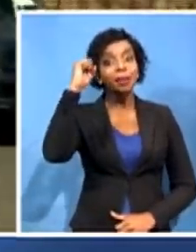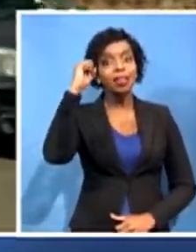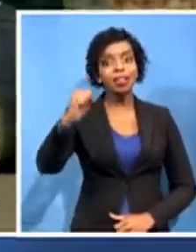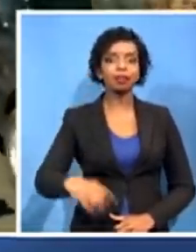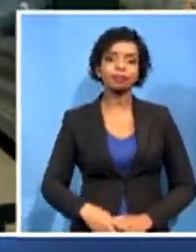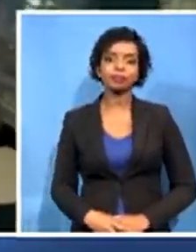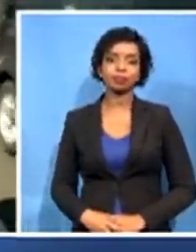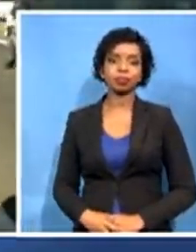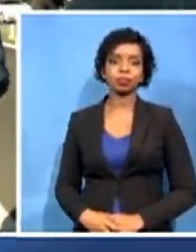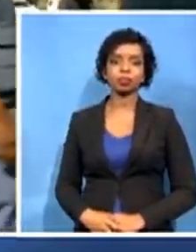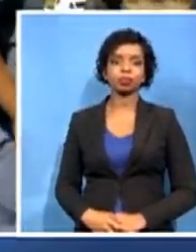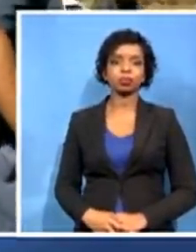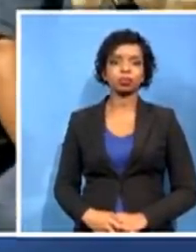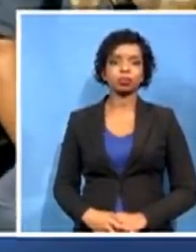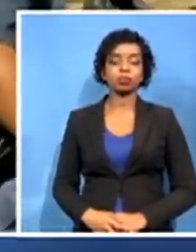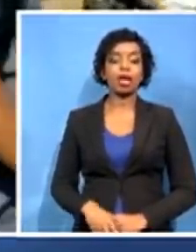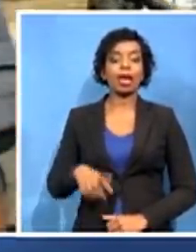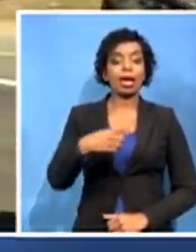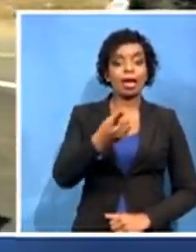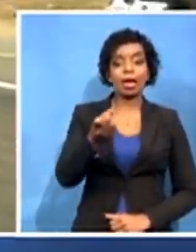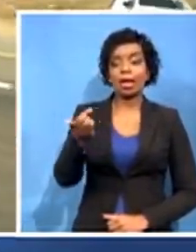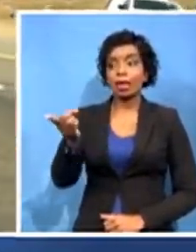Amabulu, Amabulu,